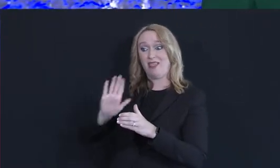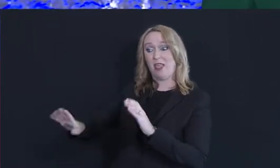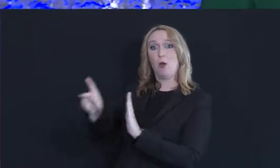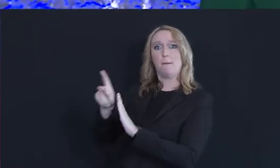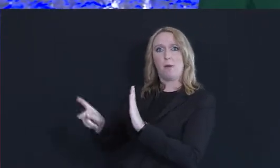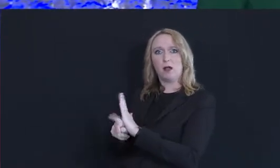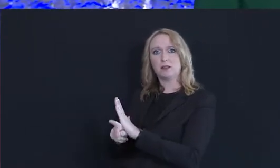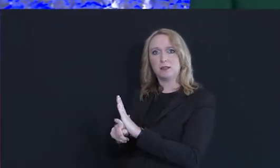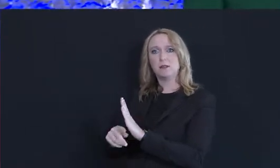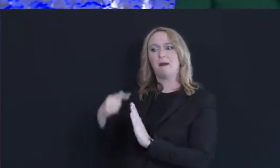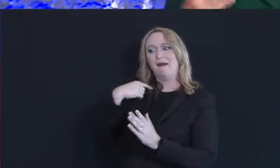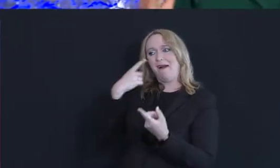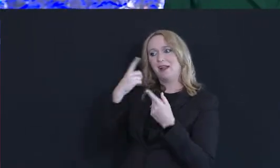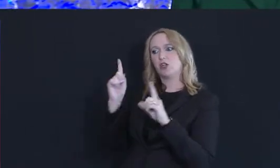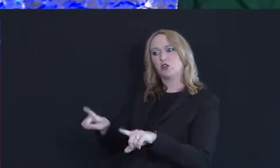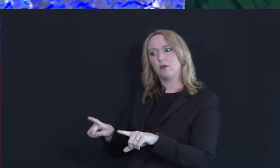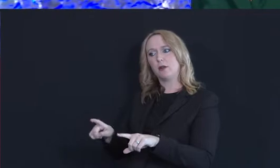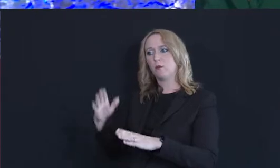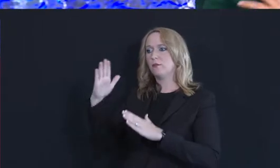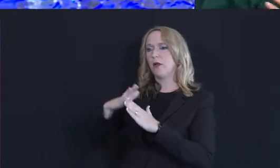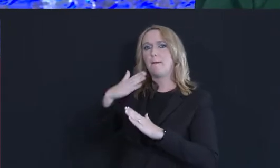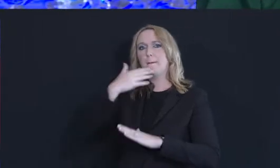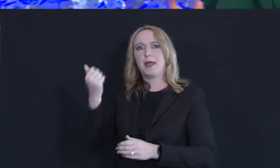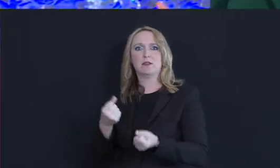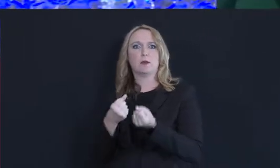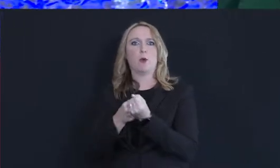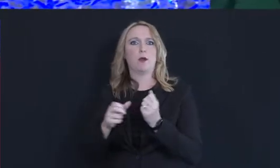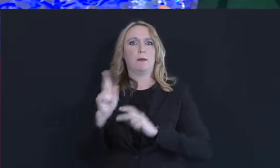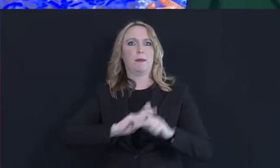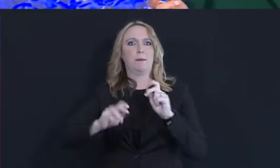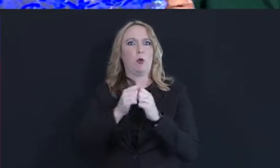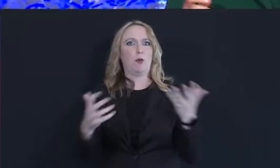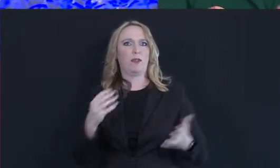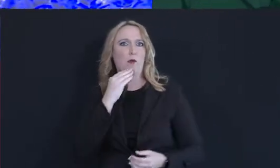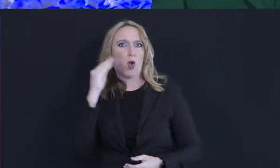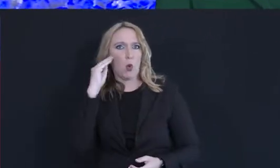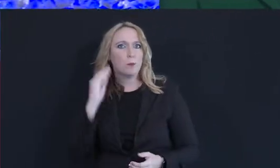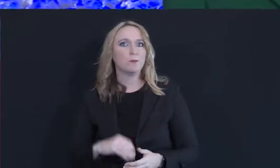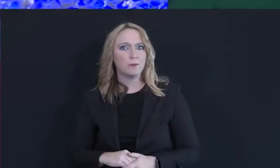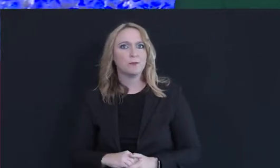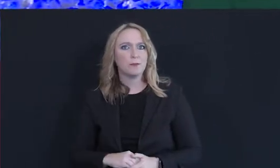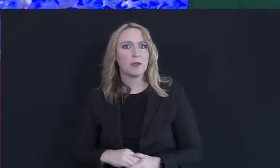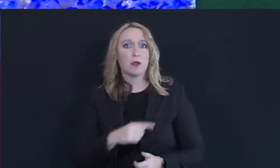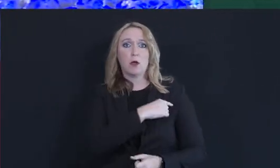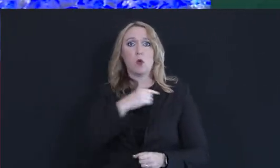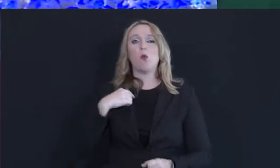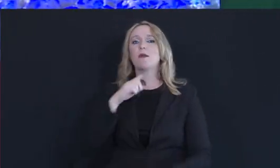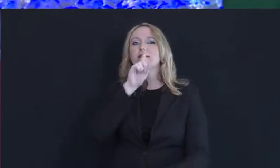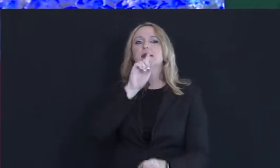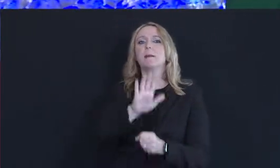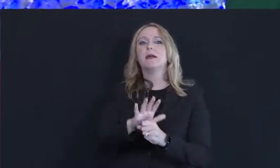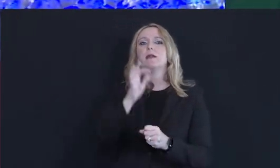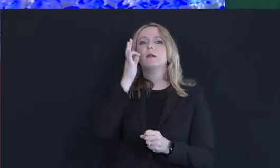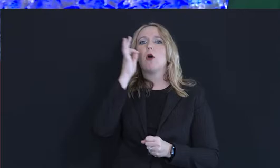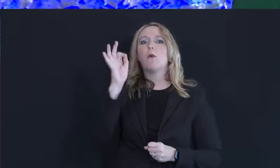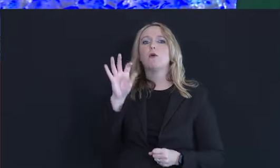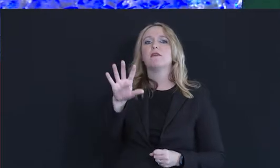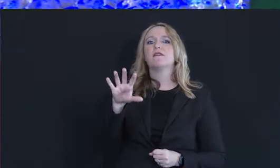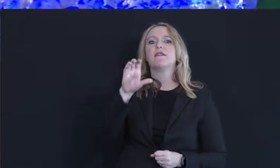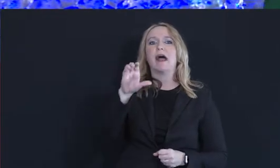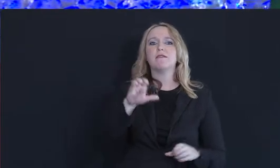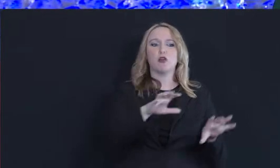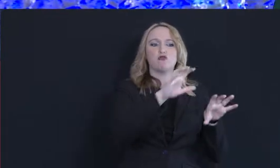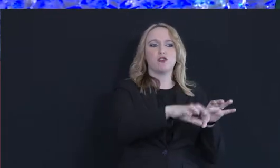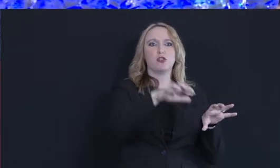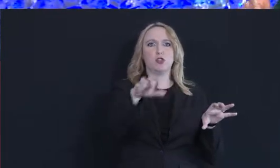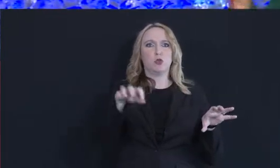serve our homeless we're making historic investments in housing and services and we've committed to nearly 500 units thanks to partnership